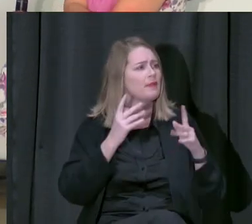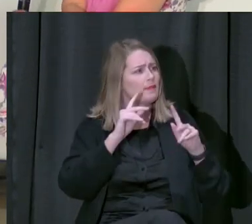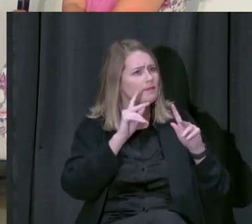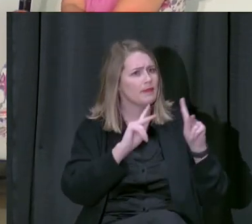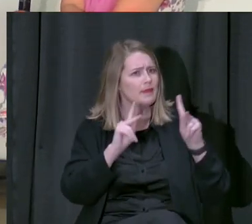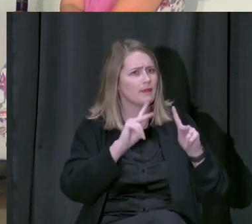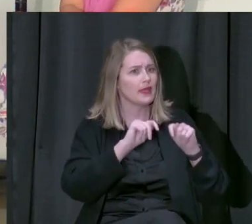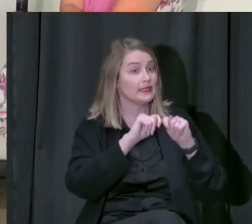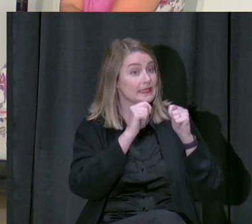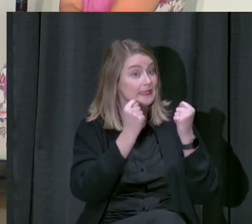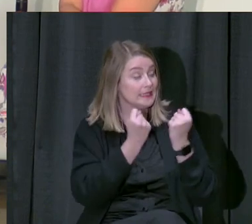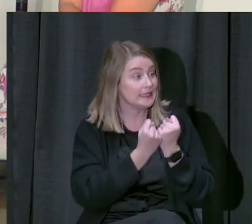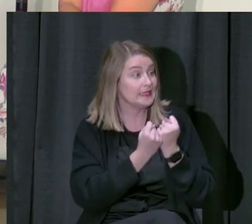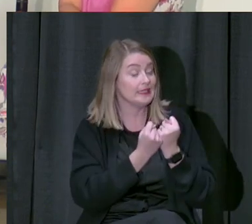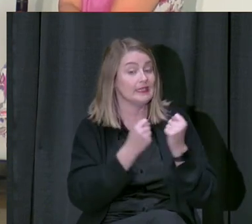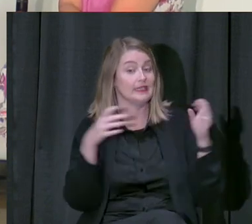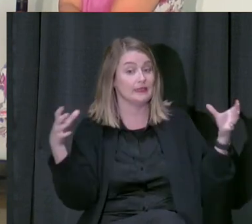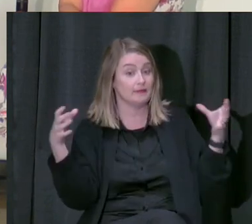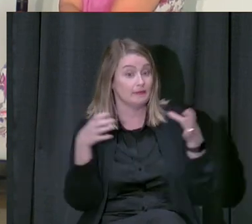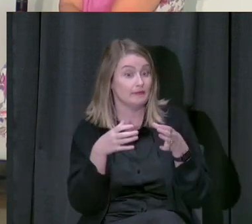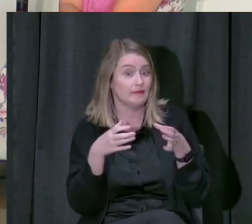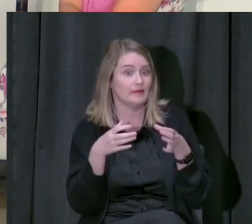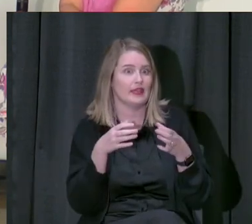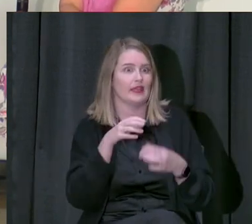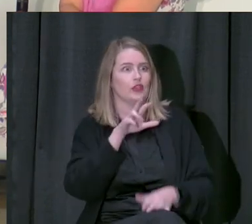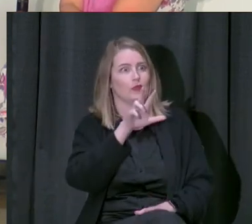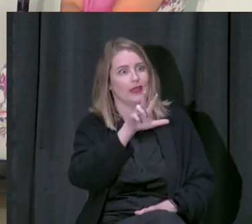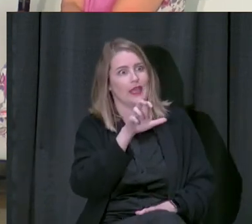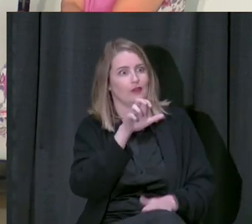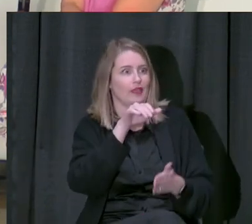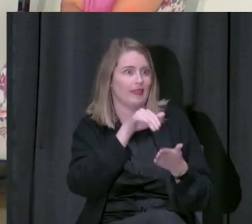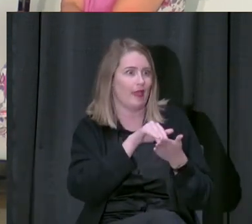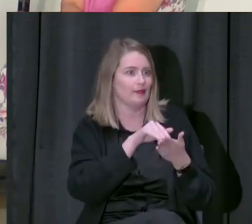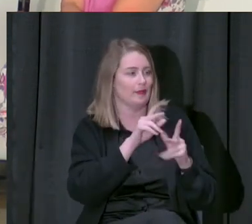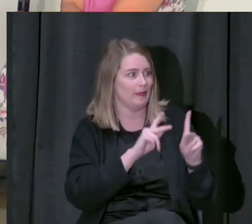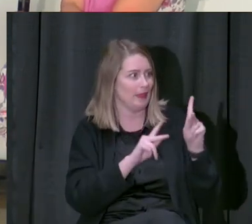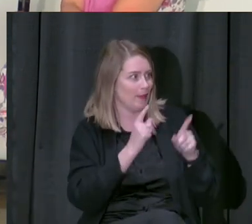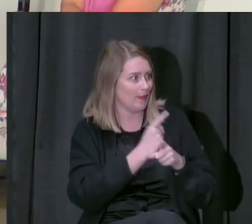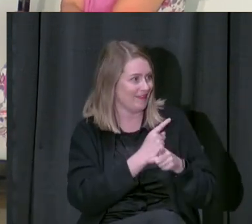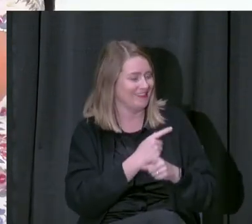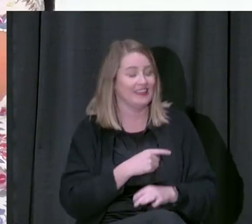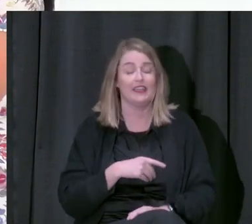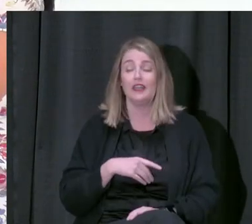policy development that is in a company of 300,000 people? We are a team of